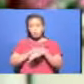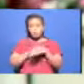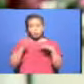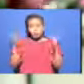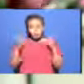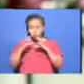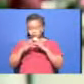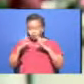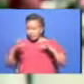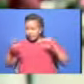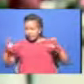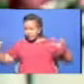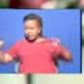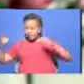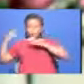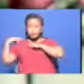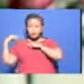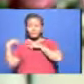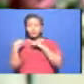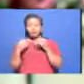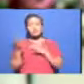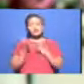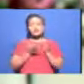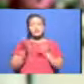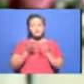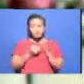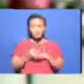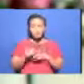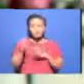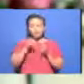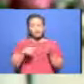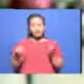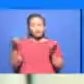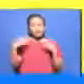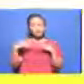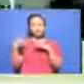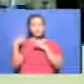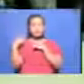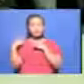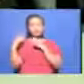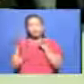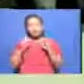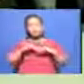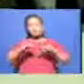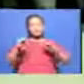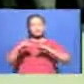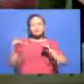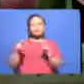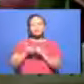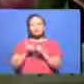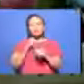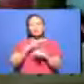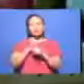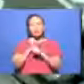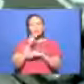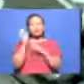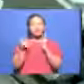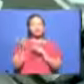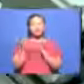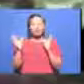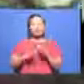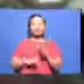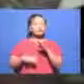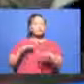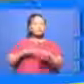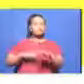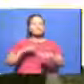service. So we were given the task of stitching all the discipline services uniform. Kufufuliwa kwake kumewapa vijana wengi fursa